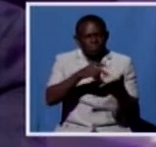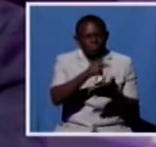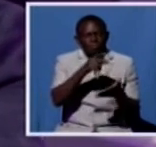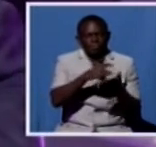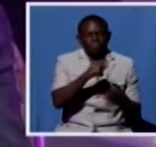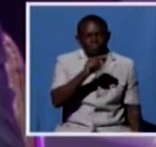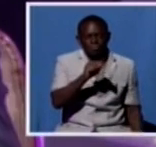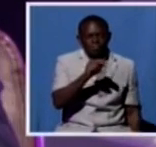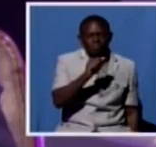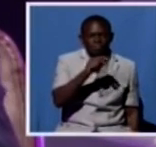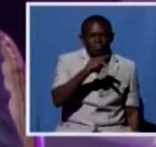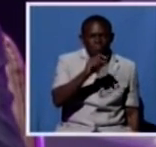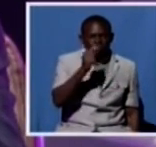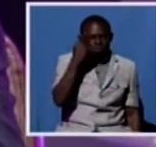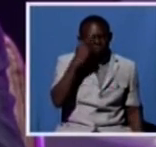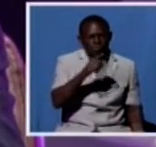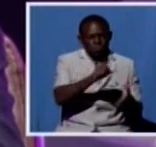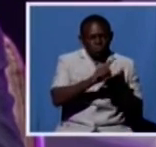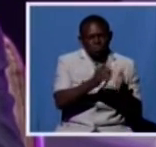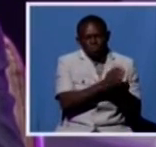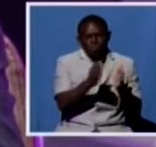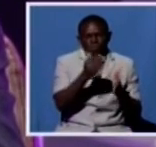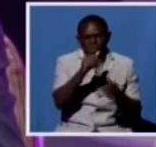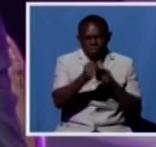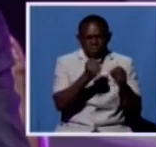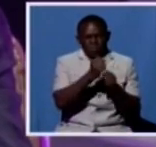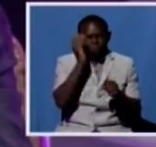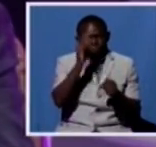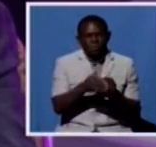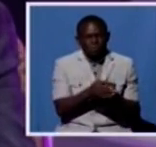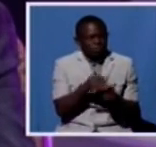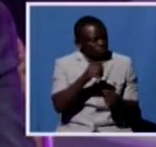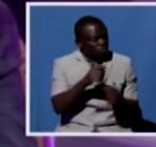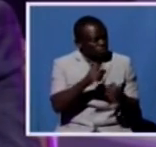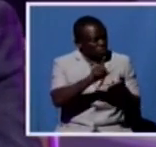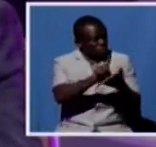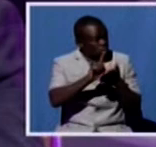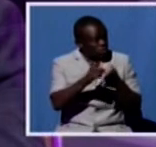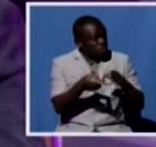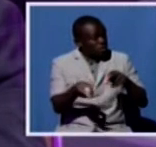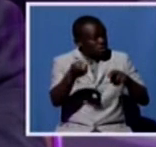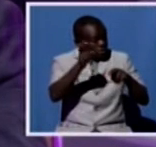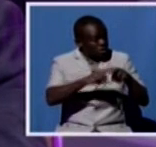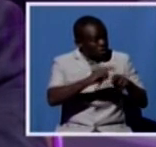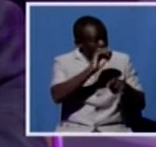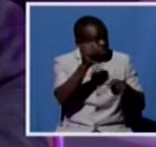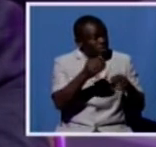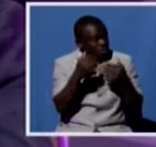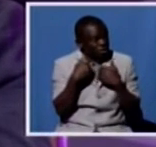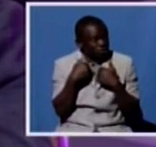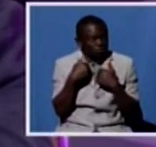we'll continue paying over a period of 10 years. Is it a concessional loan, interest-free loan? No, we are paying a